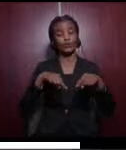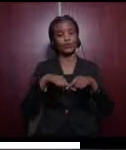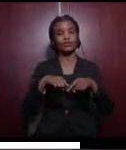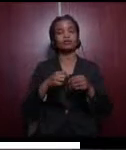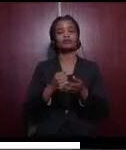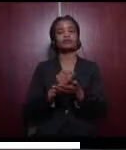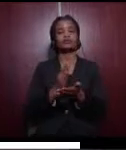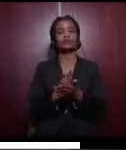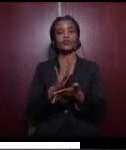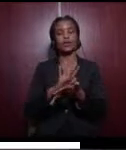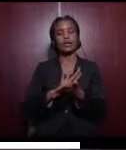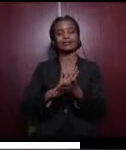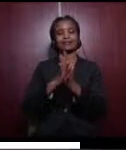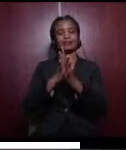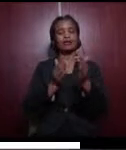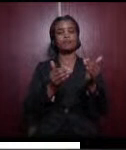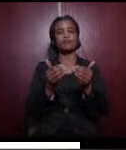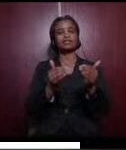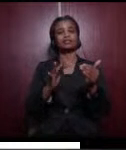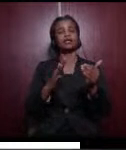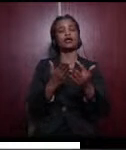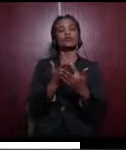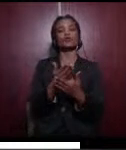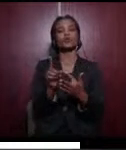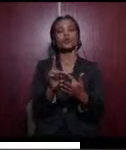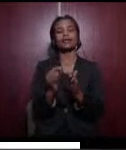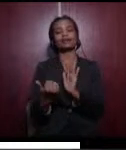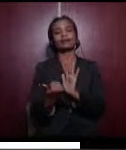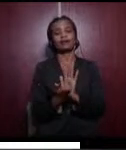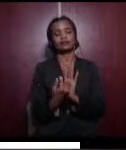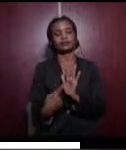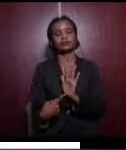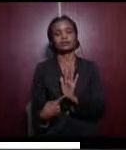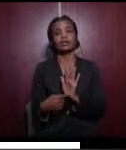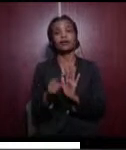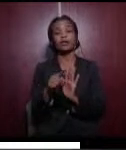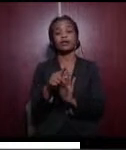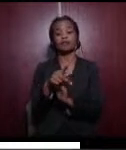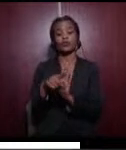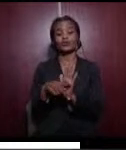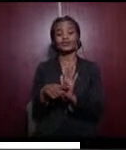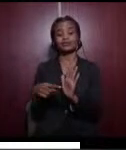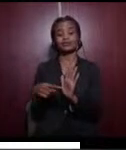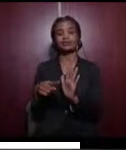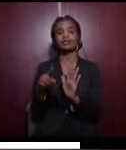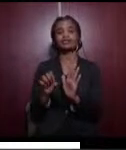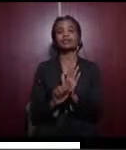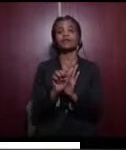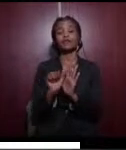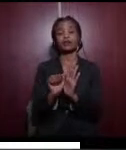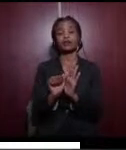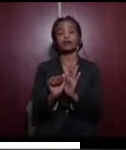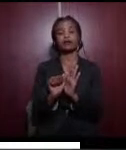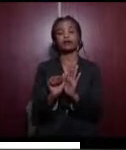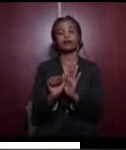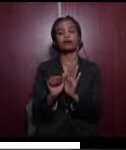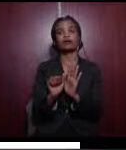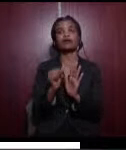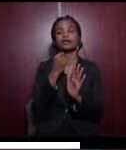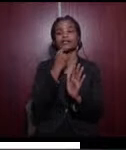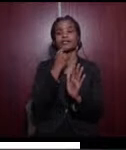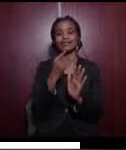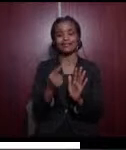managed through the Disaster Management Act, and then the policy on disaster management for South Africa is prescribed through the Disaster Management